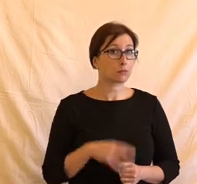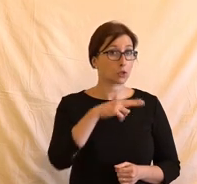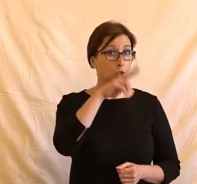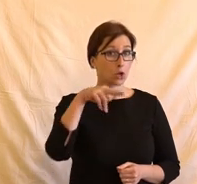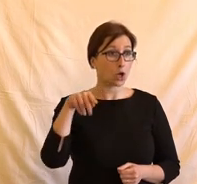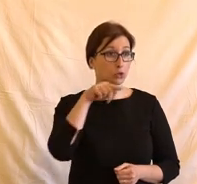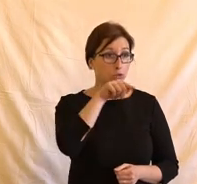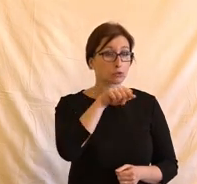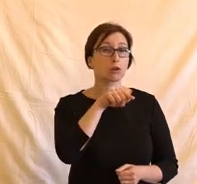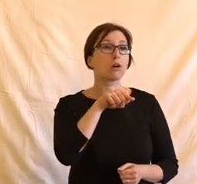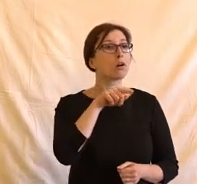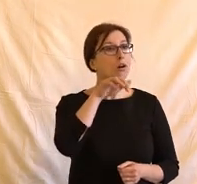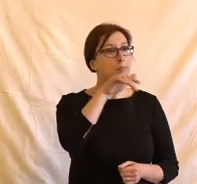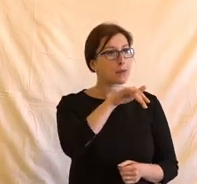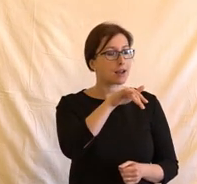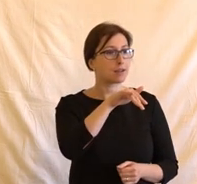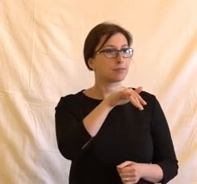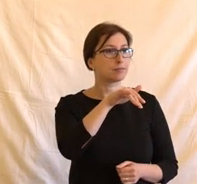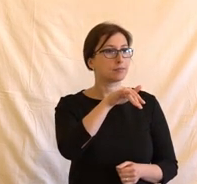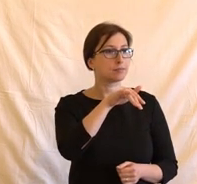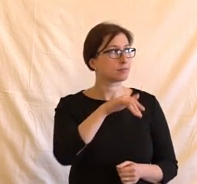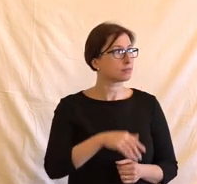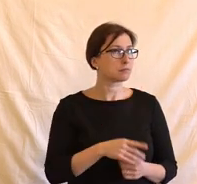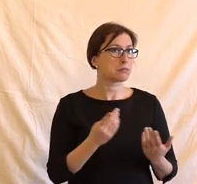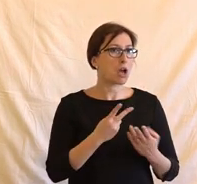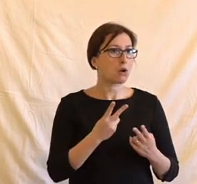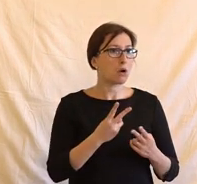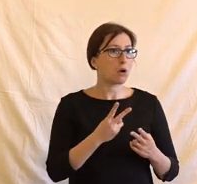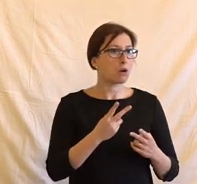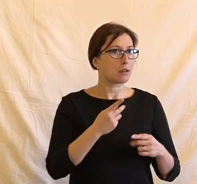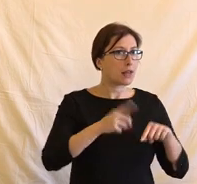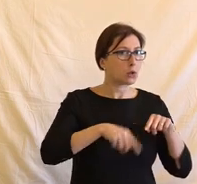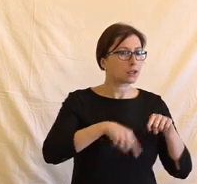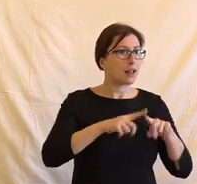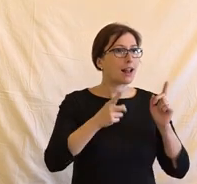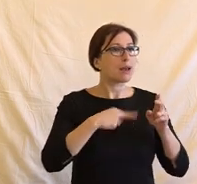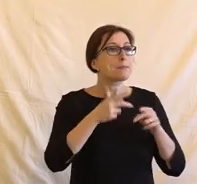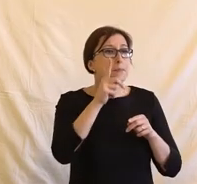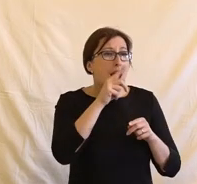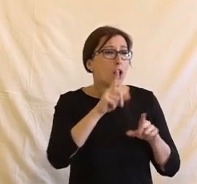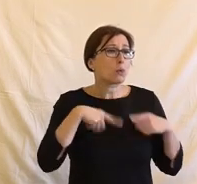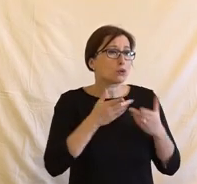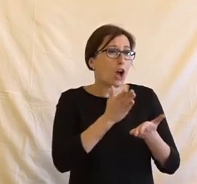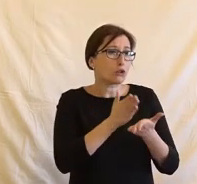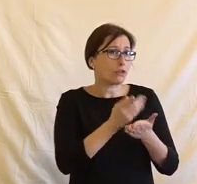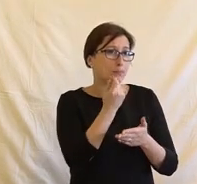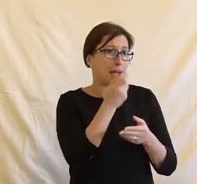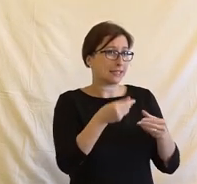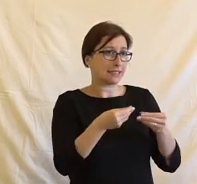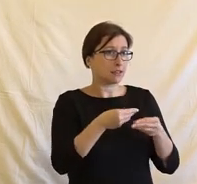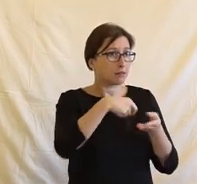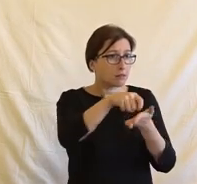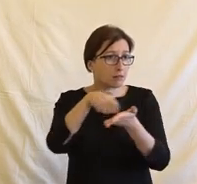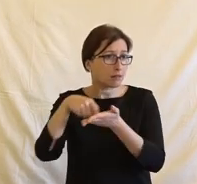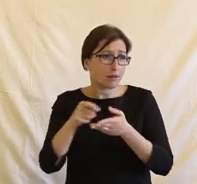Norsko vede v, no nemůžu říct nedostatku, ale v míře používání hotovosti, respektive